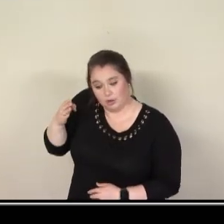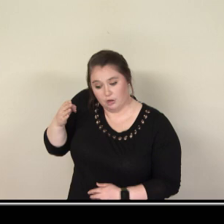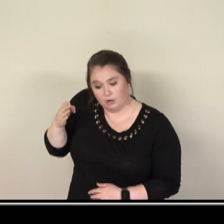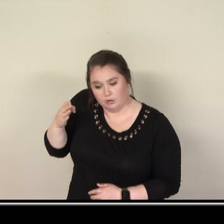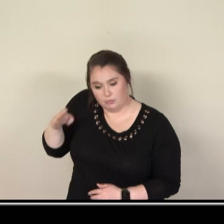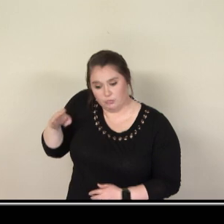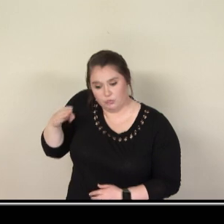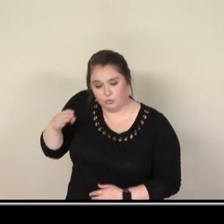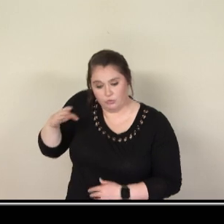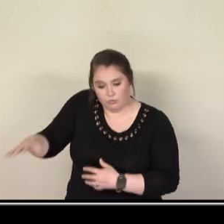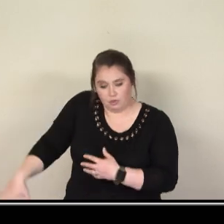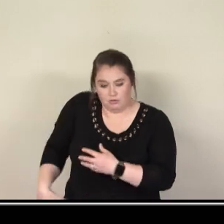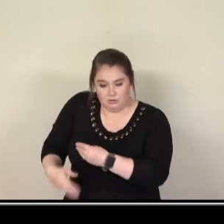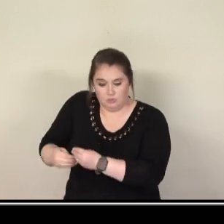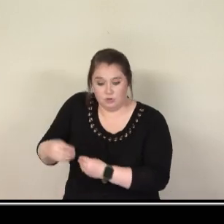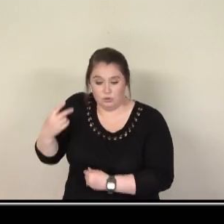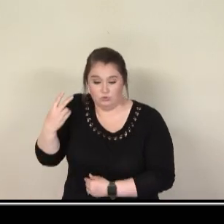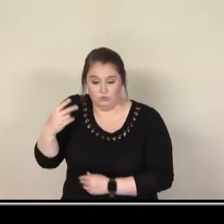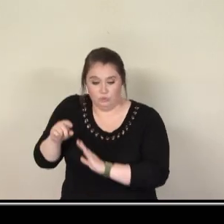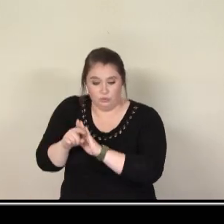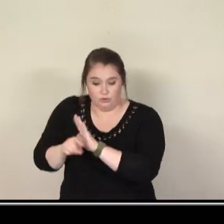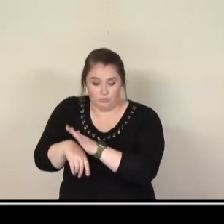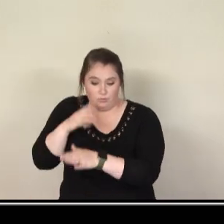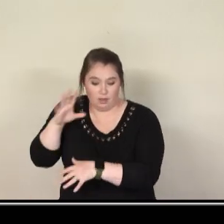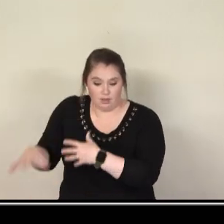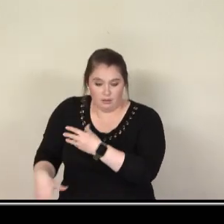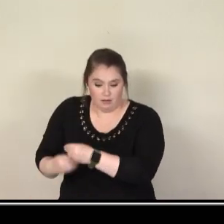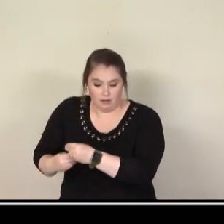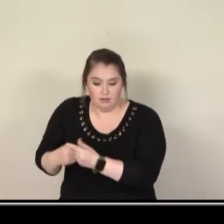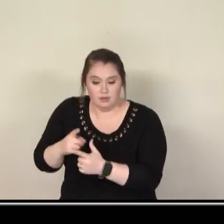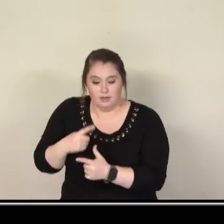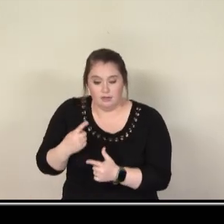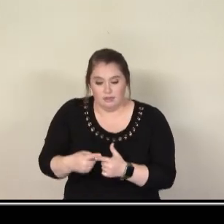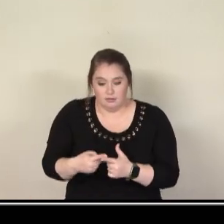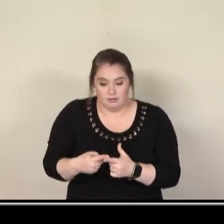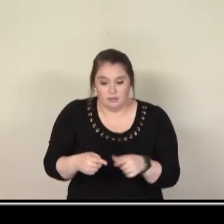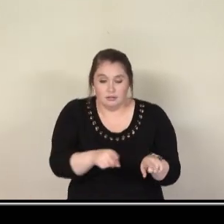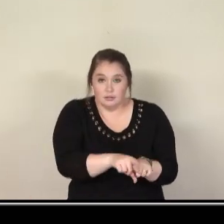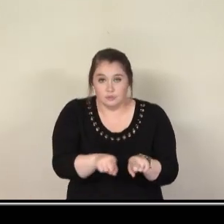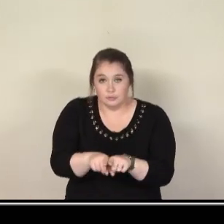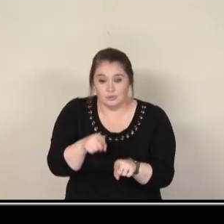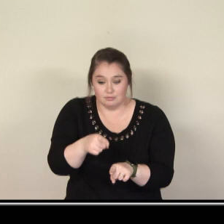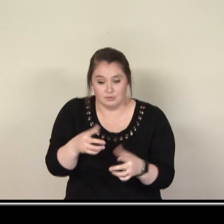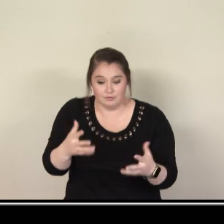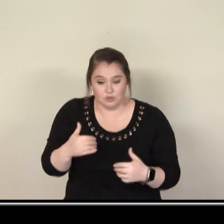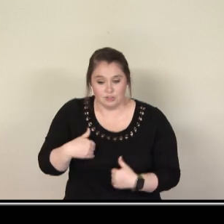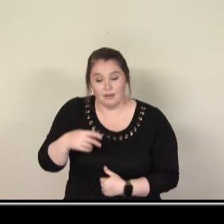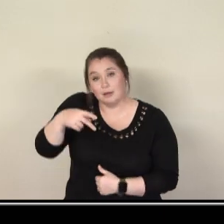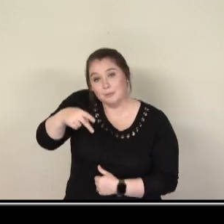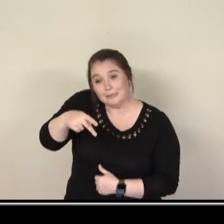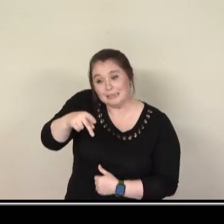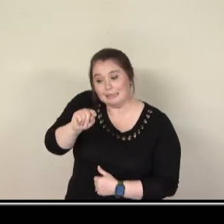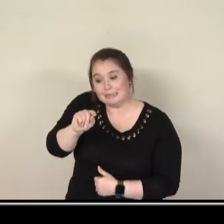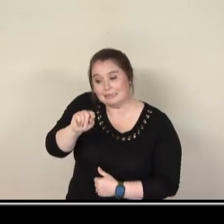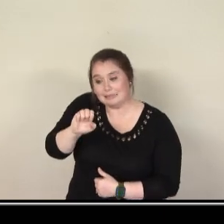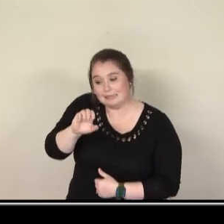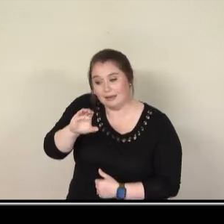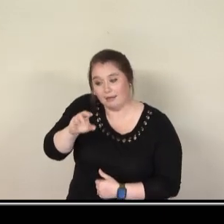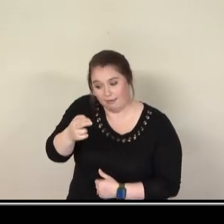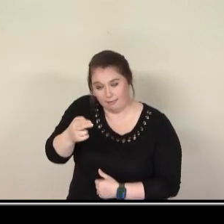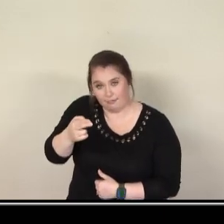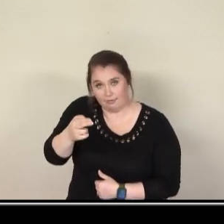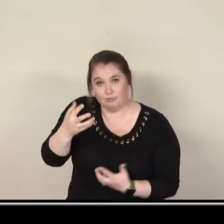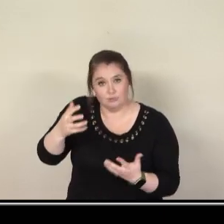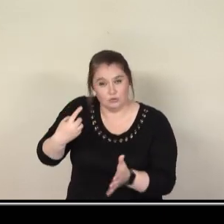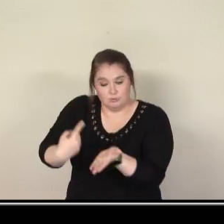that contains 2 grade levels, your library and makerspace, and then as well, this campus has P-TECH. And so we, through discussions